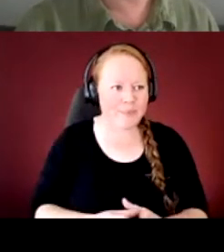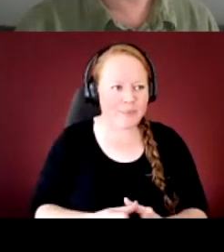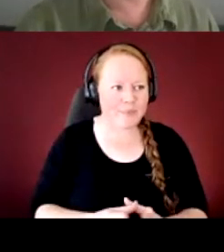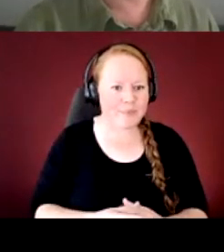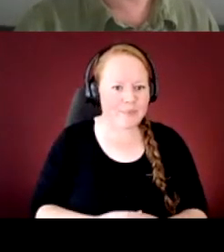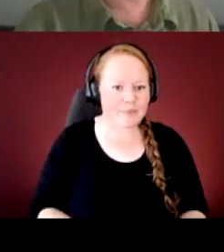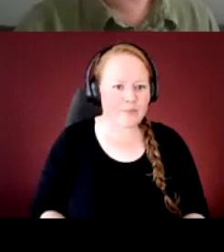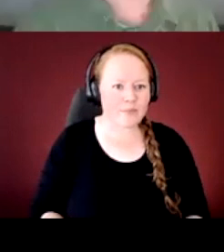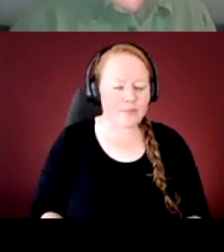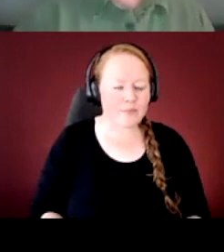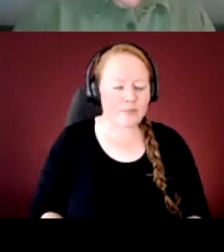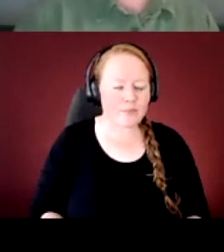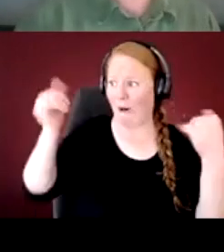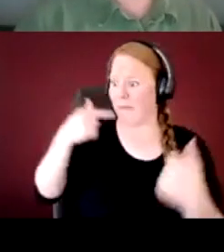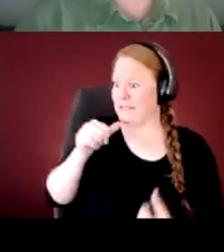I hope I'm not.